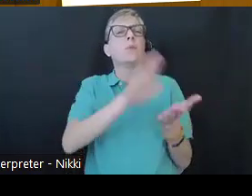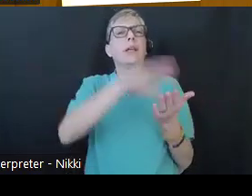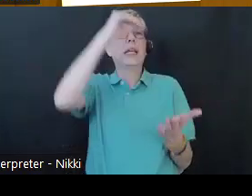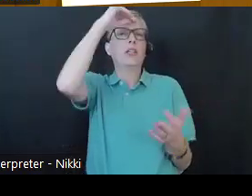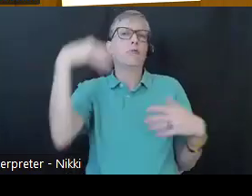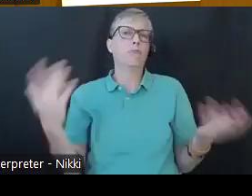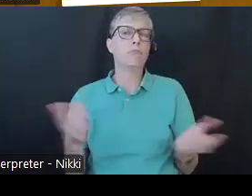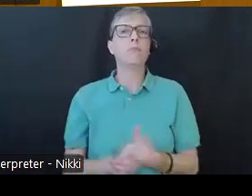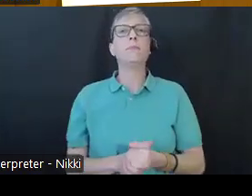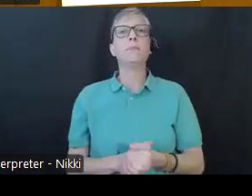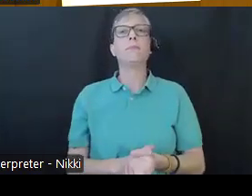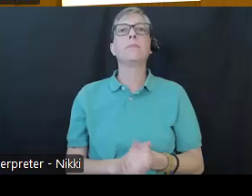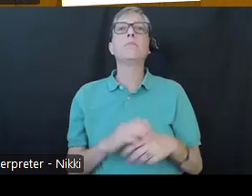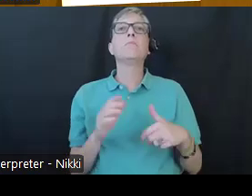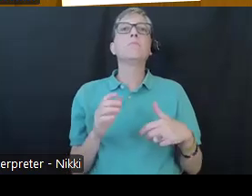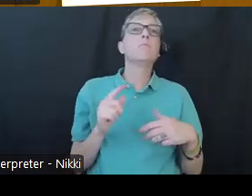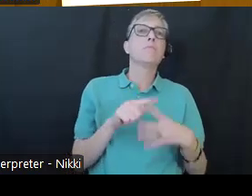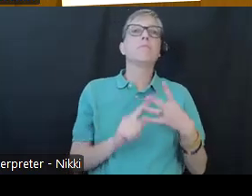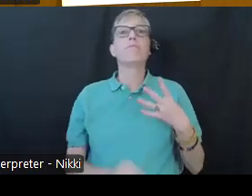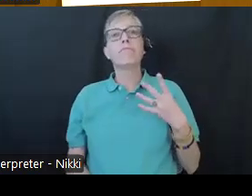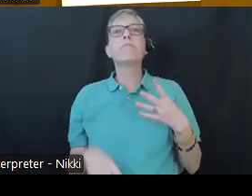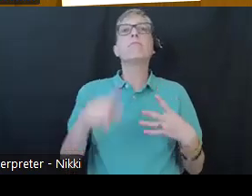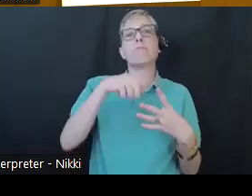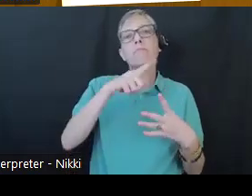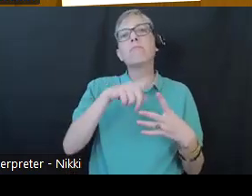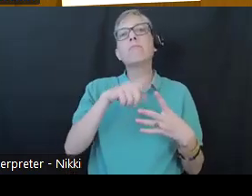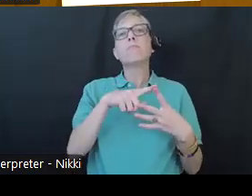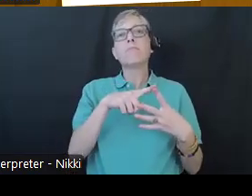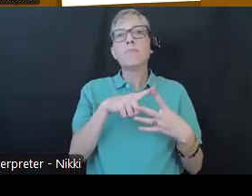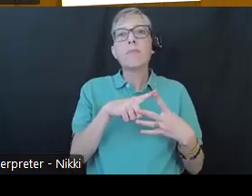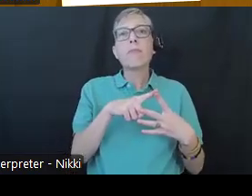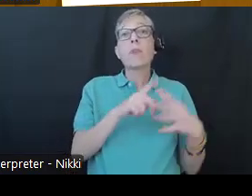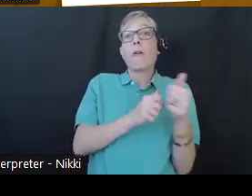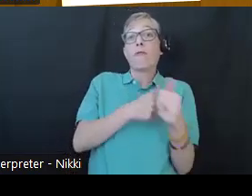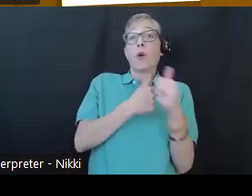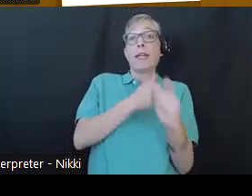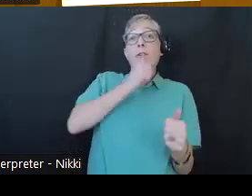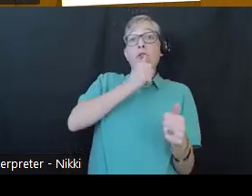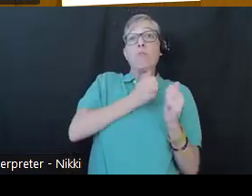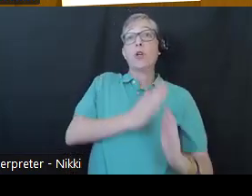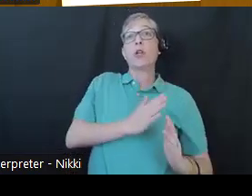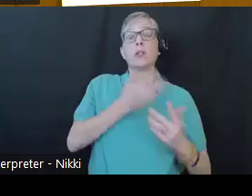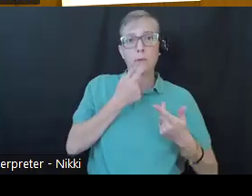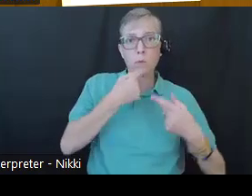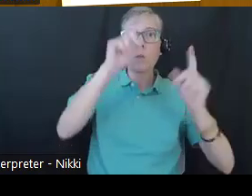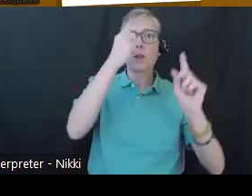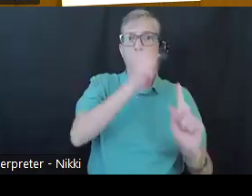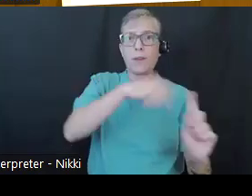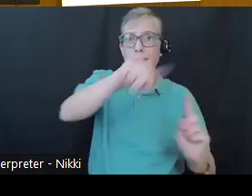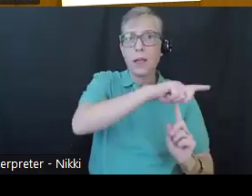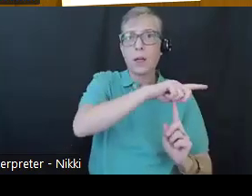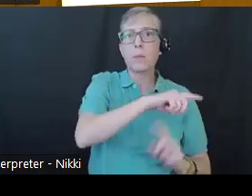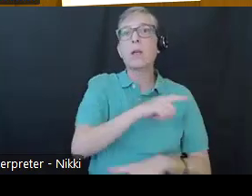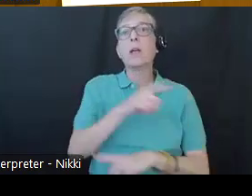Virtual reality works really well for avoidant copers, but doesn't work so well for approach copers. And